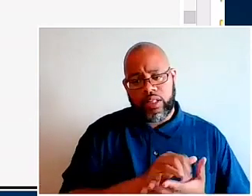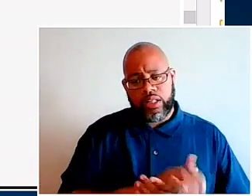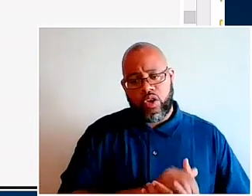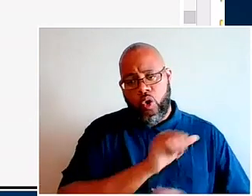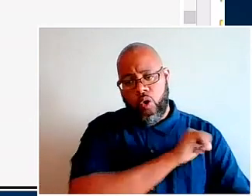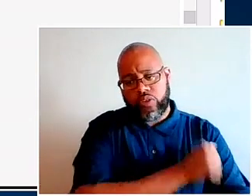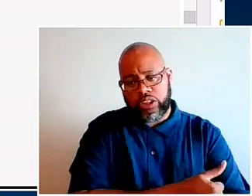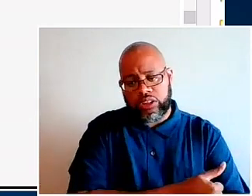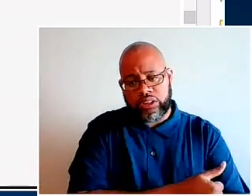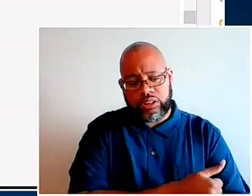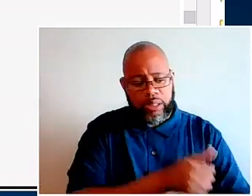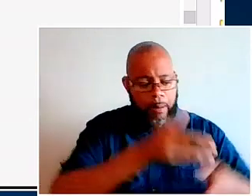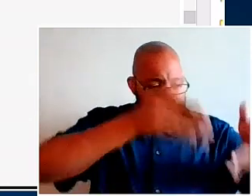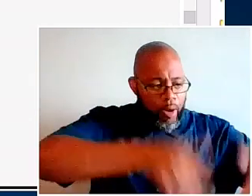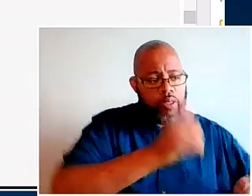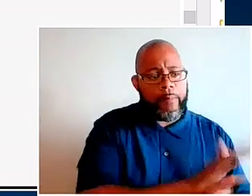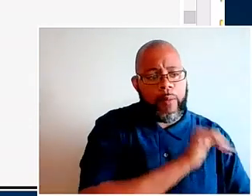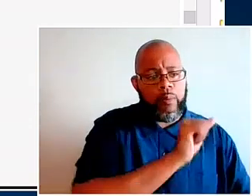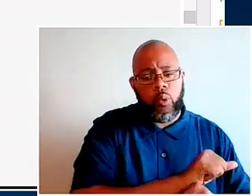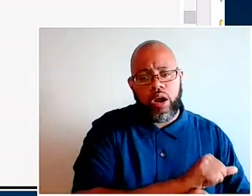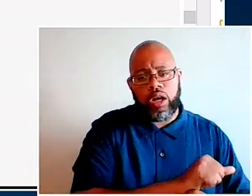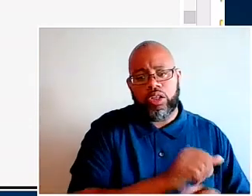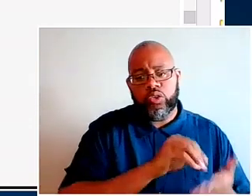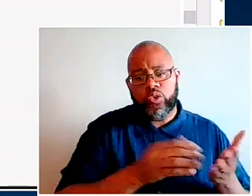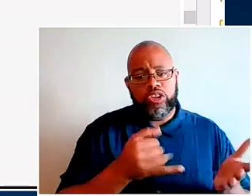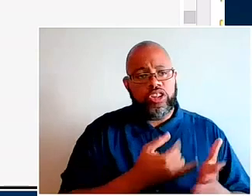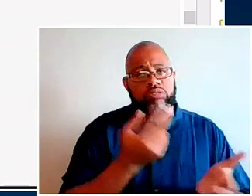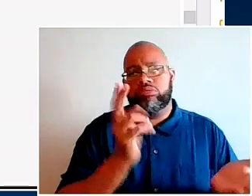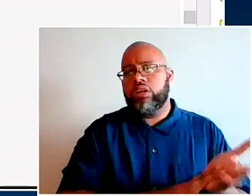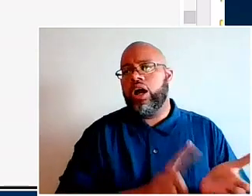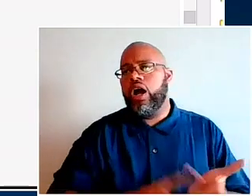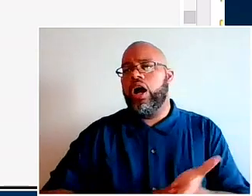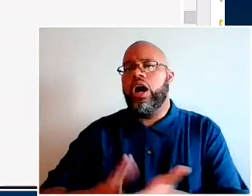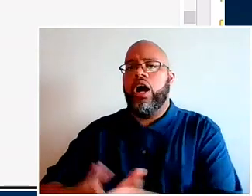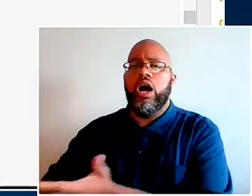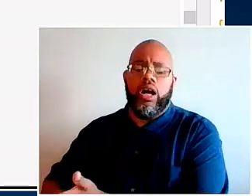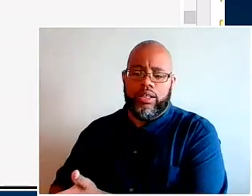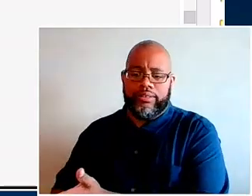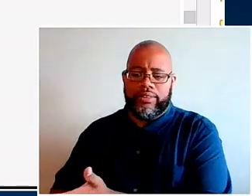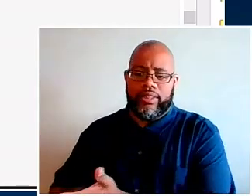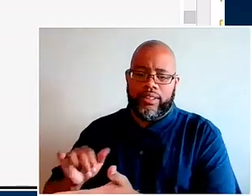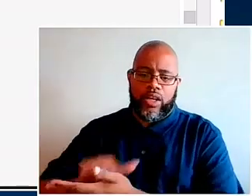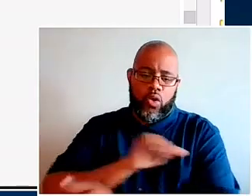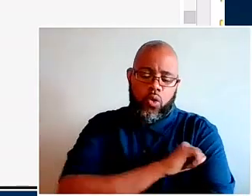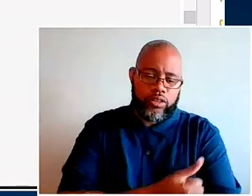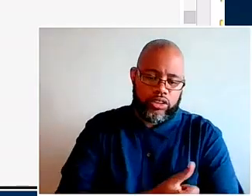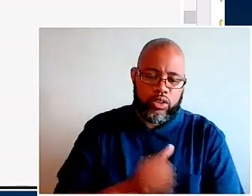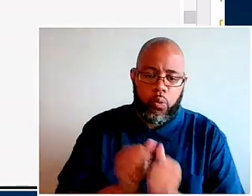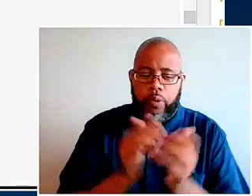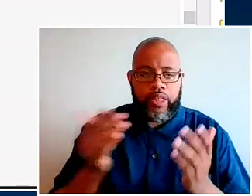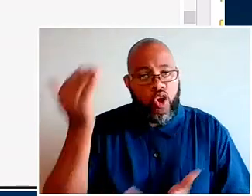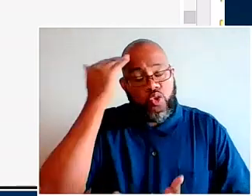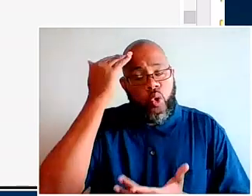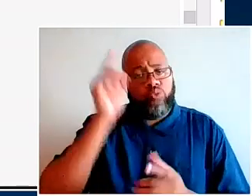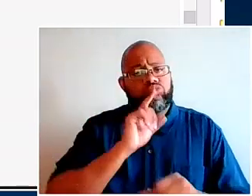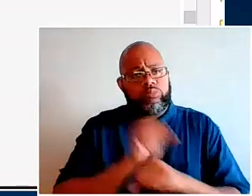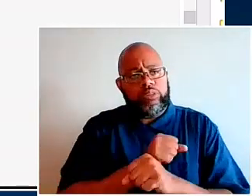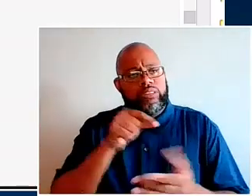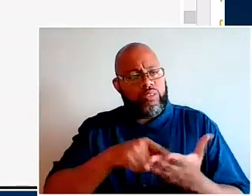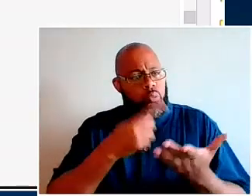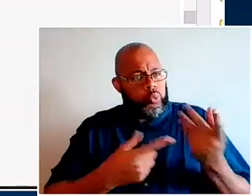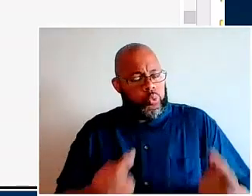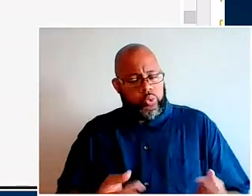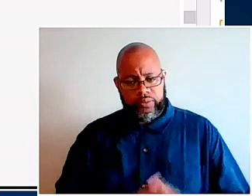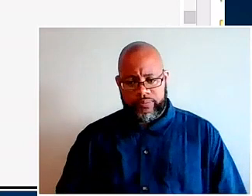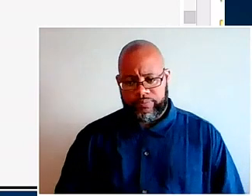authorizations are buried in other paperwork and students just routinely sign away these authorizations without really knowing what it is they're doing.